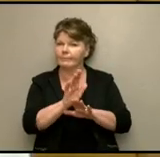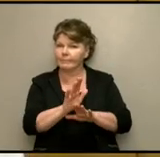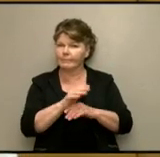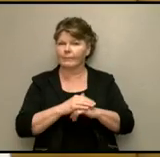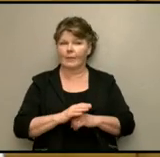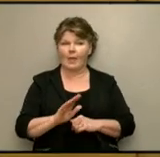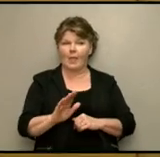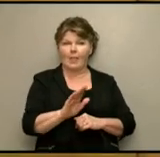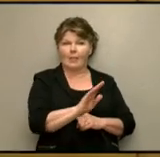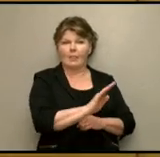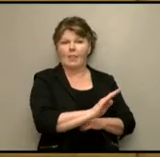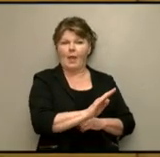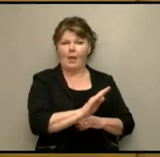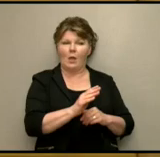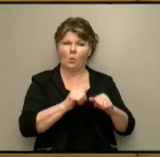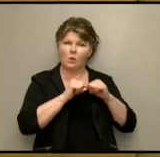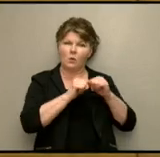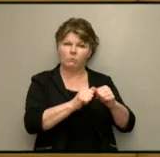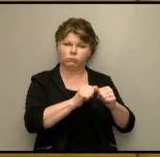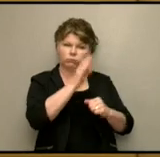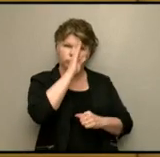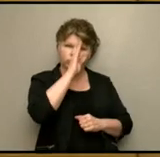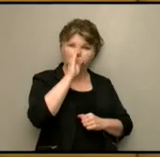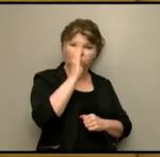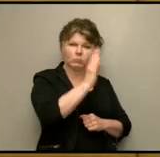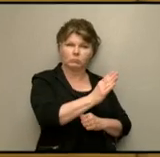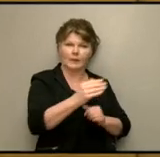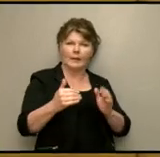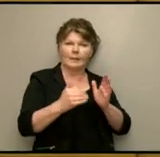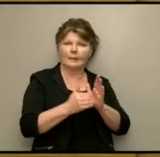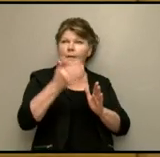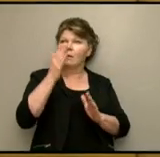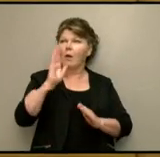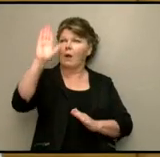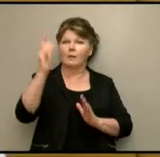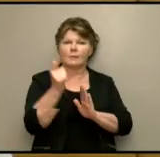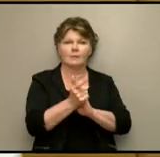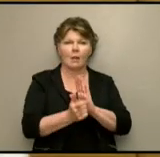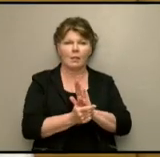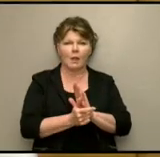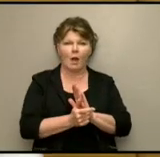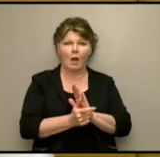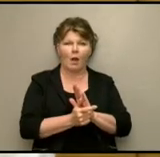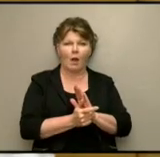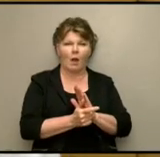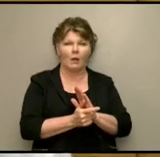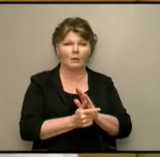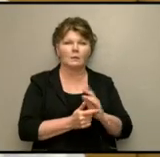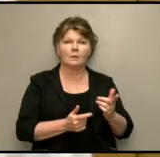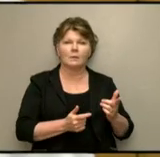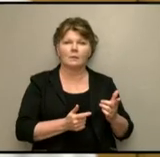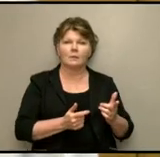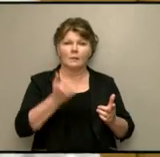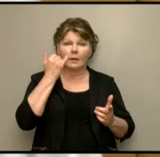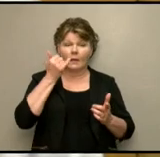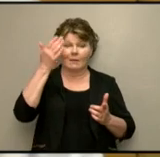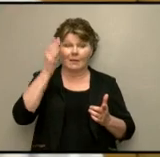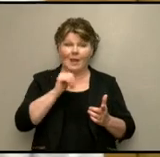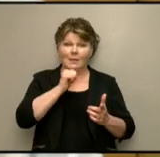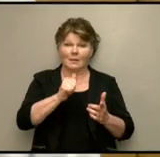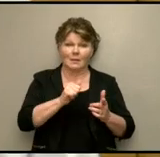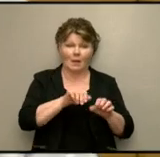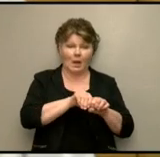were charging headlong, full speed ahead, against God's word of filling the earth. And if God had not scattered